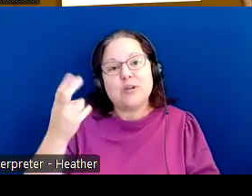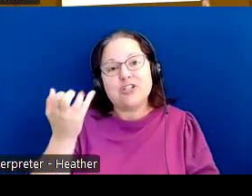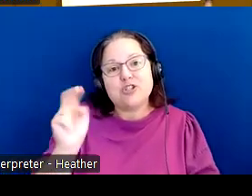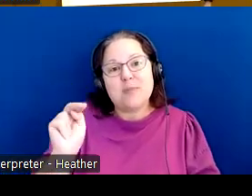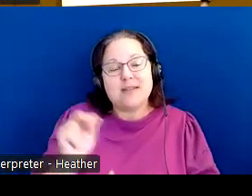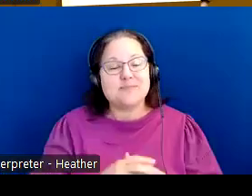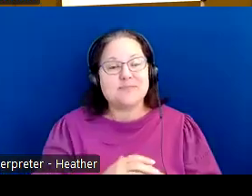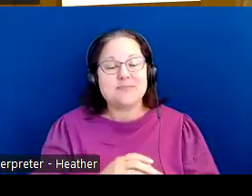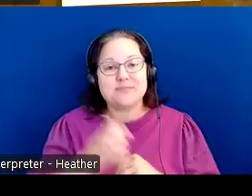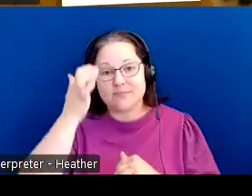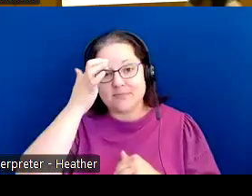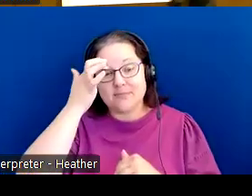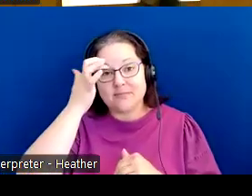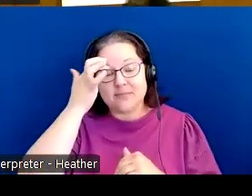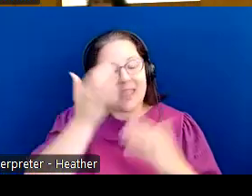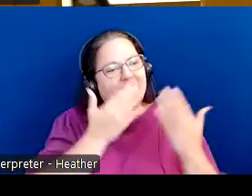sweet.